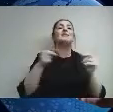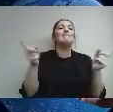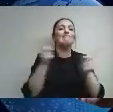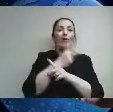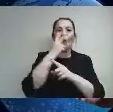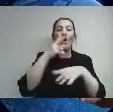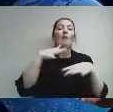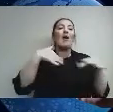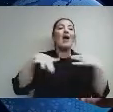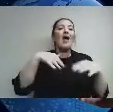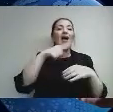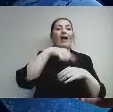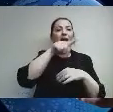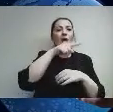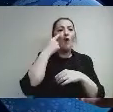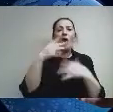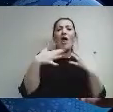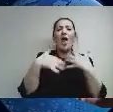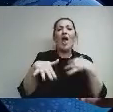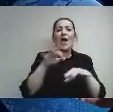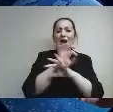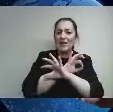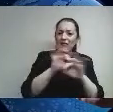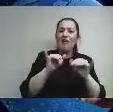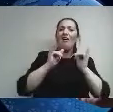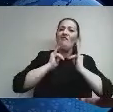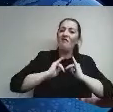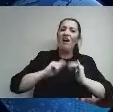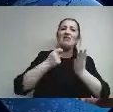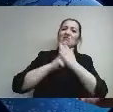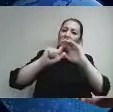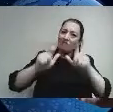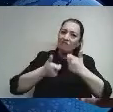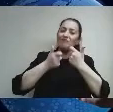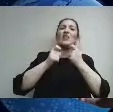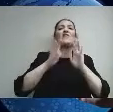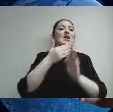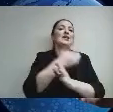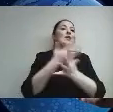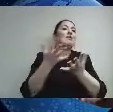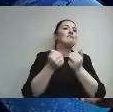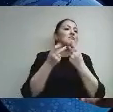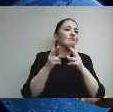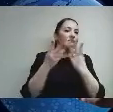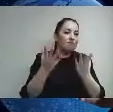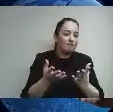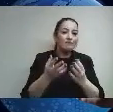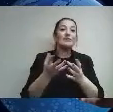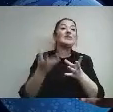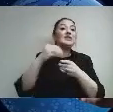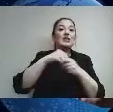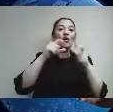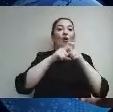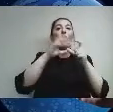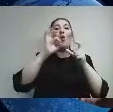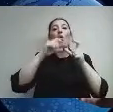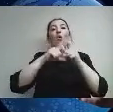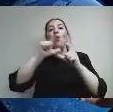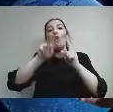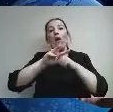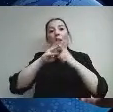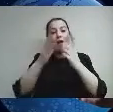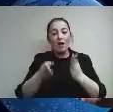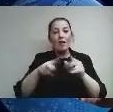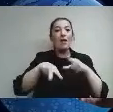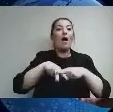without any boundaries by the visually impaired. Among our partners, we have Google, Amazon, Ishbank,